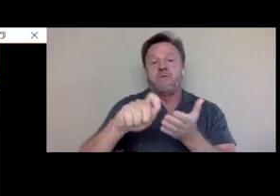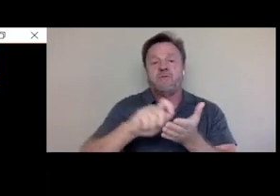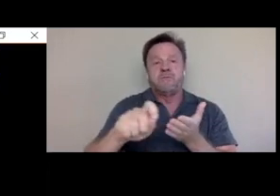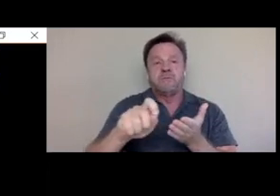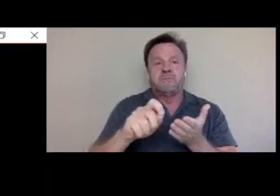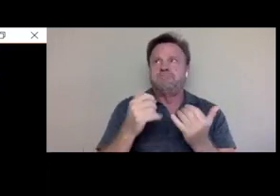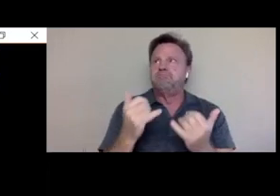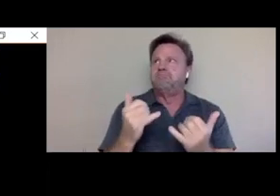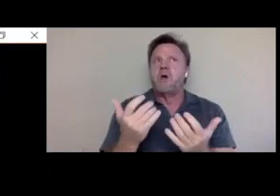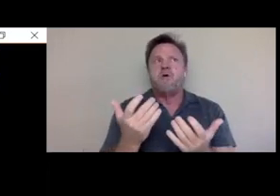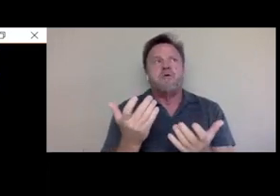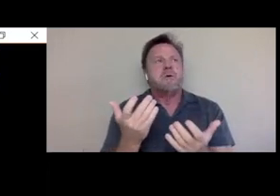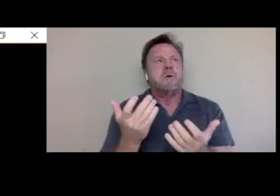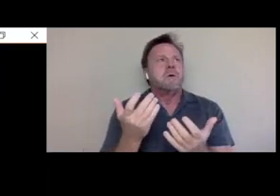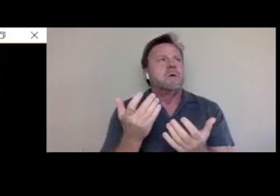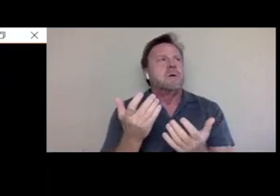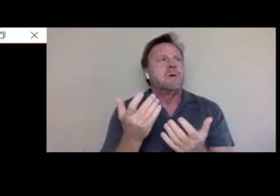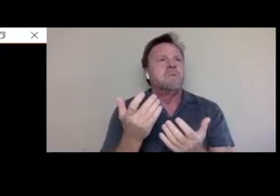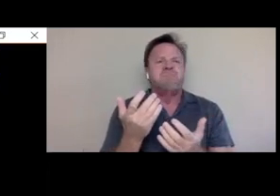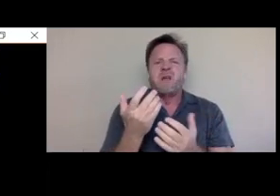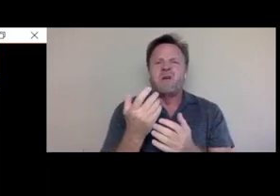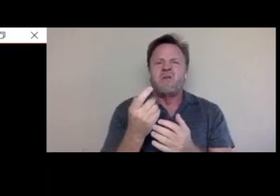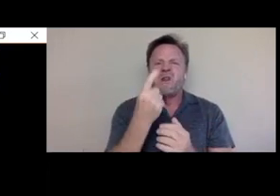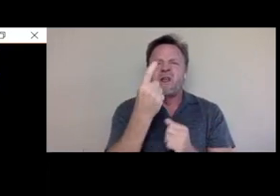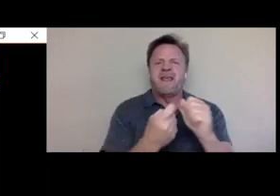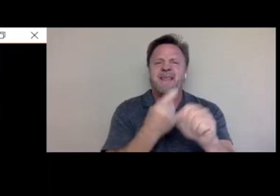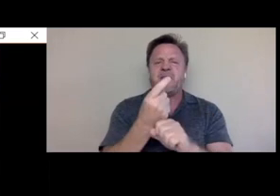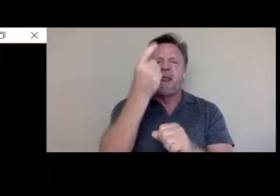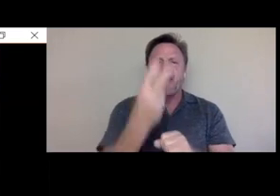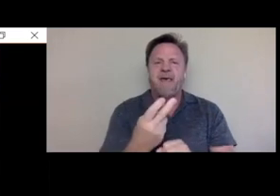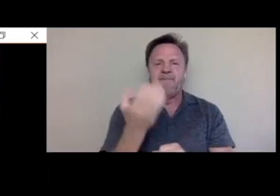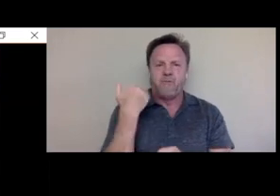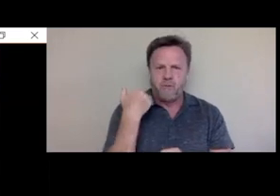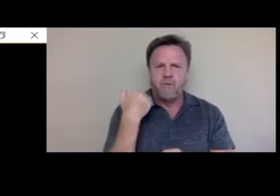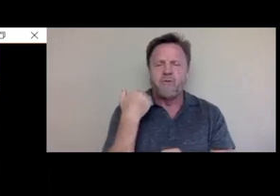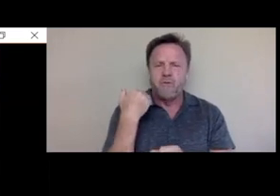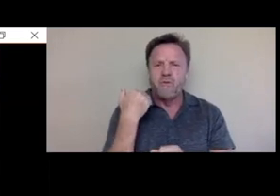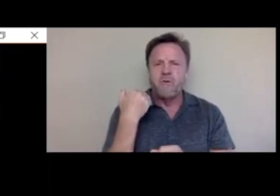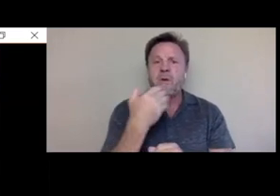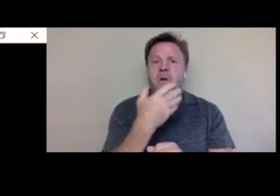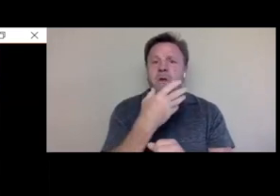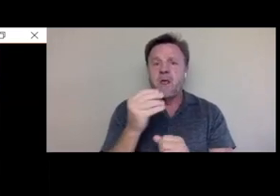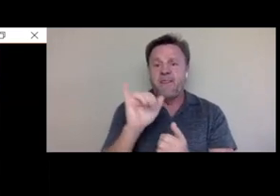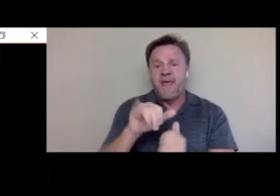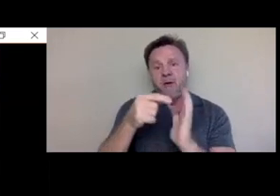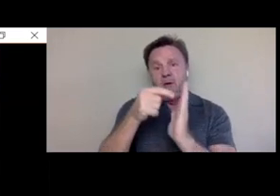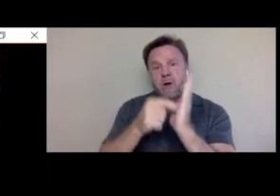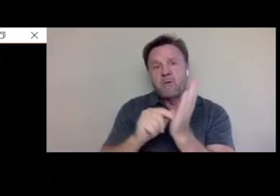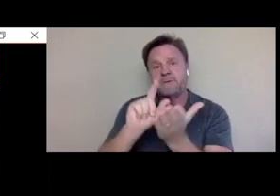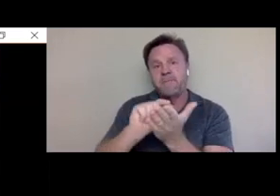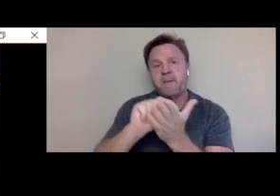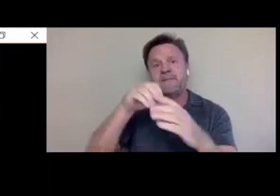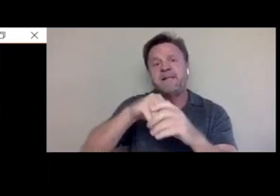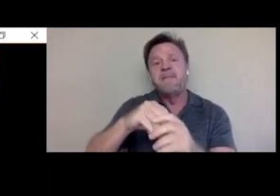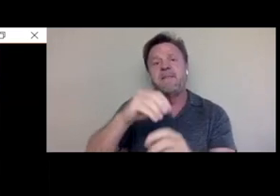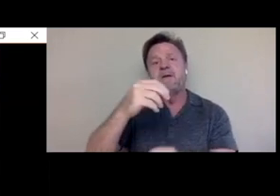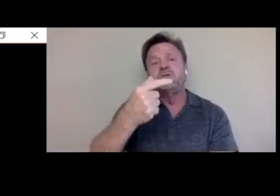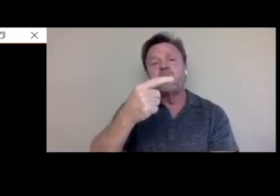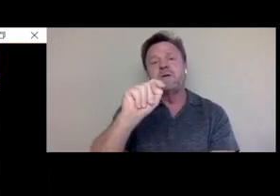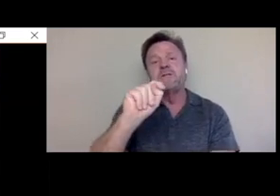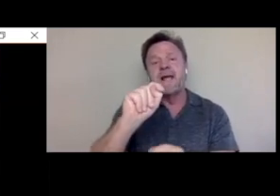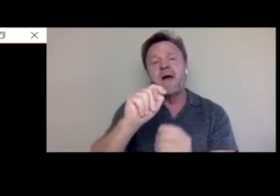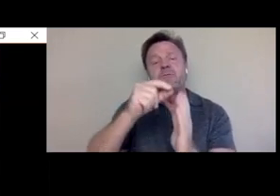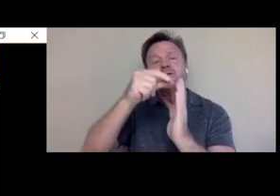now about a year and a half ago and was published in the Georgetown Journal on Poverty Law